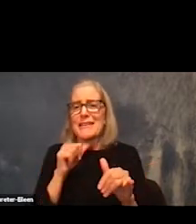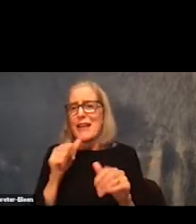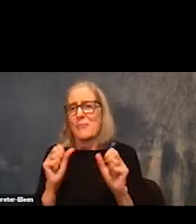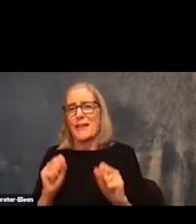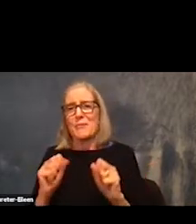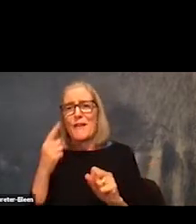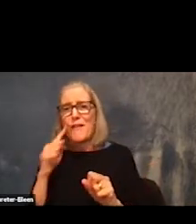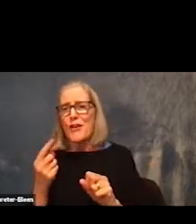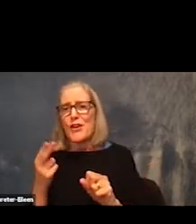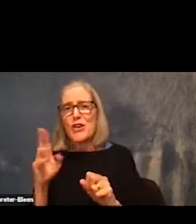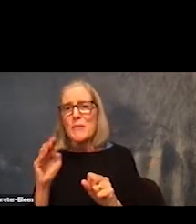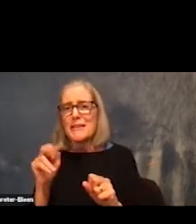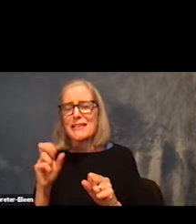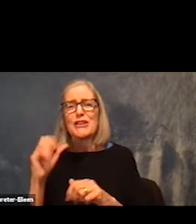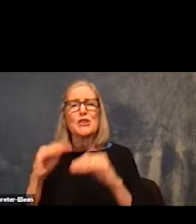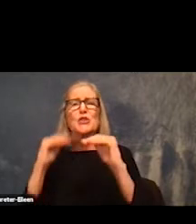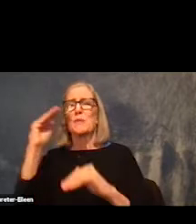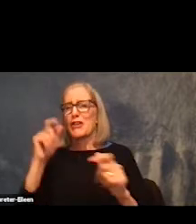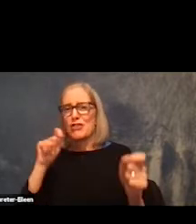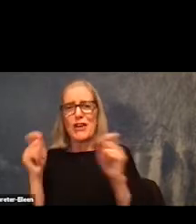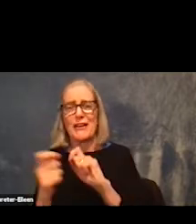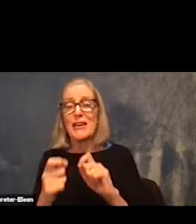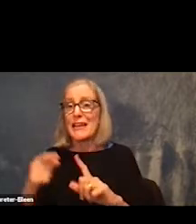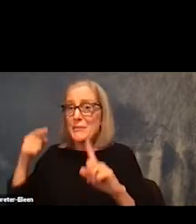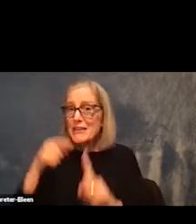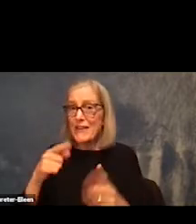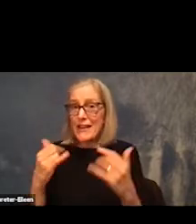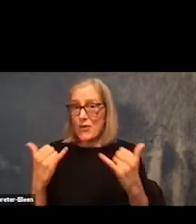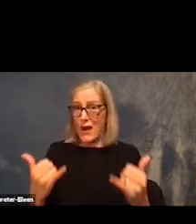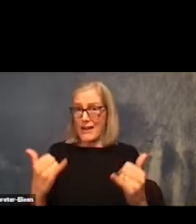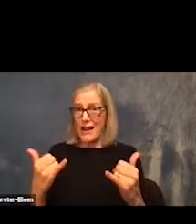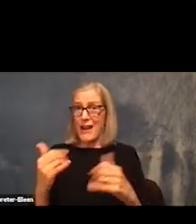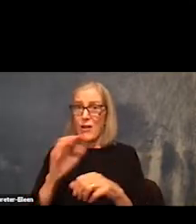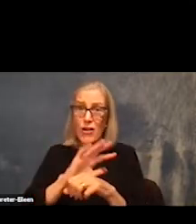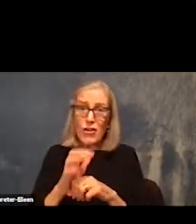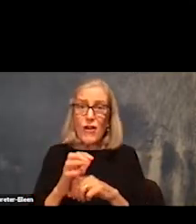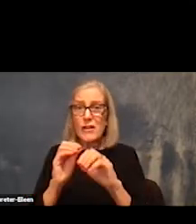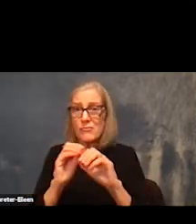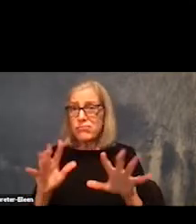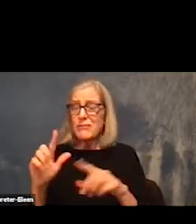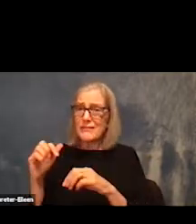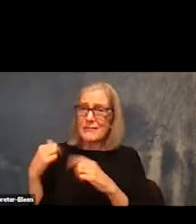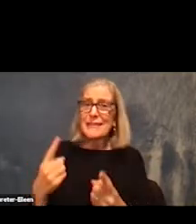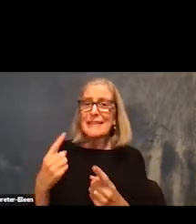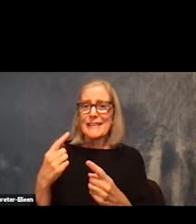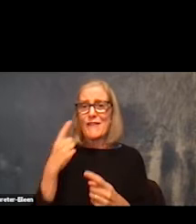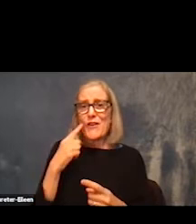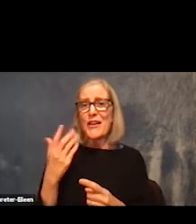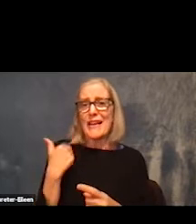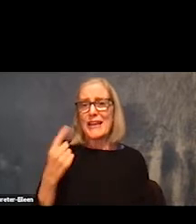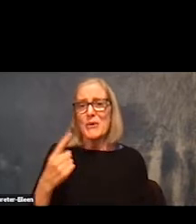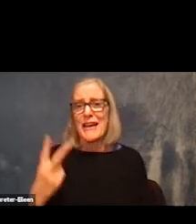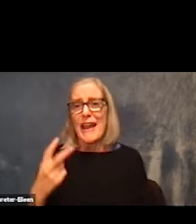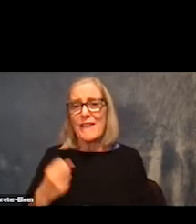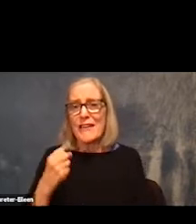much change all at once, especially now when we've been through so much in the last year and a half. So I suggest you